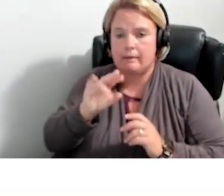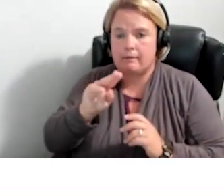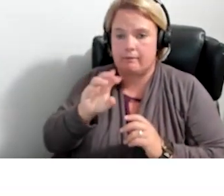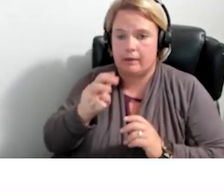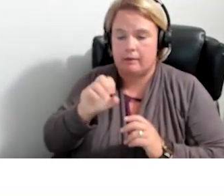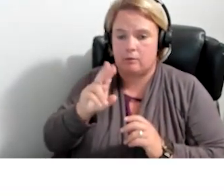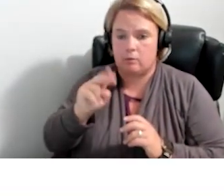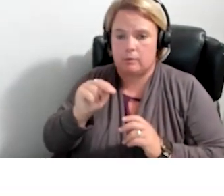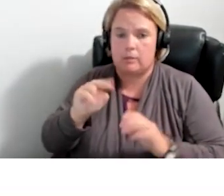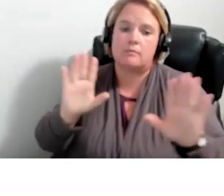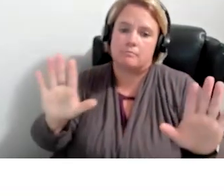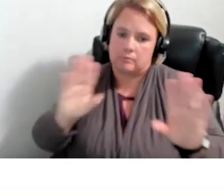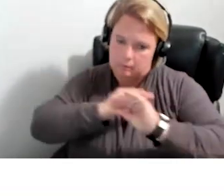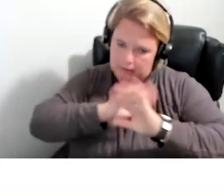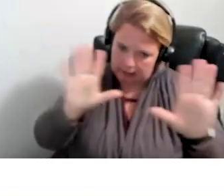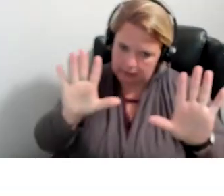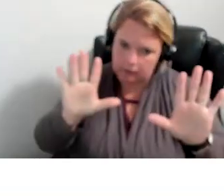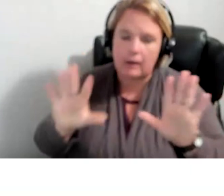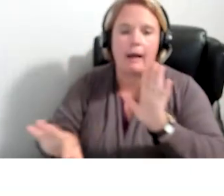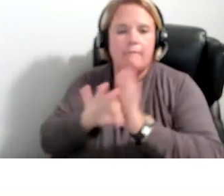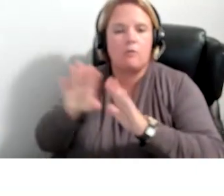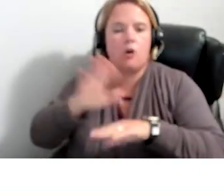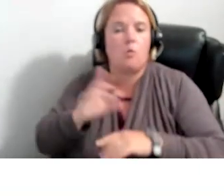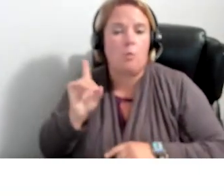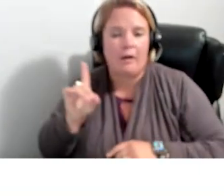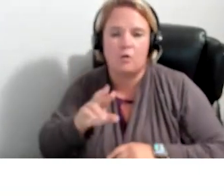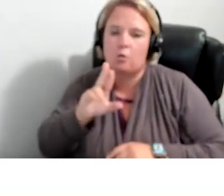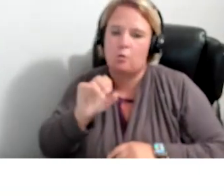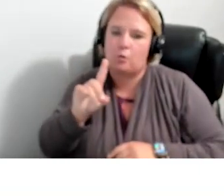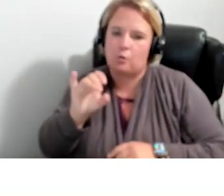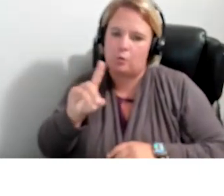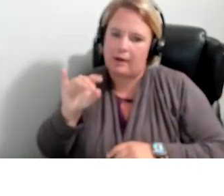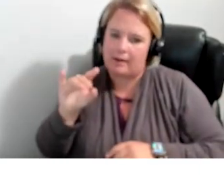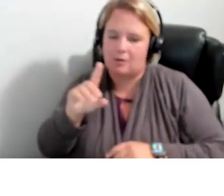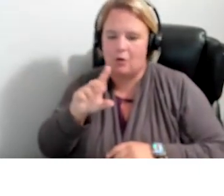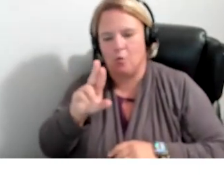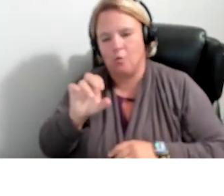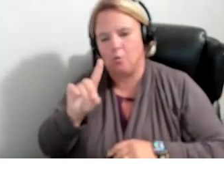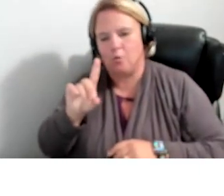be completely transparent, I found it on Reddit. Very reliable source.